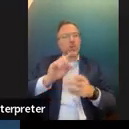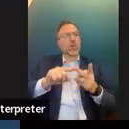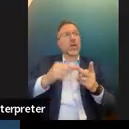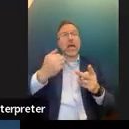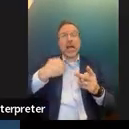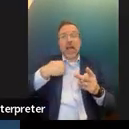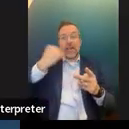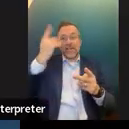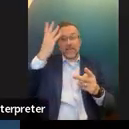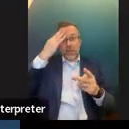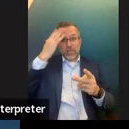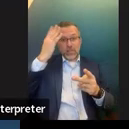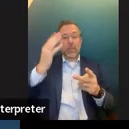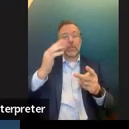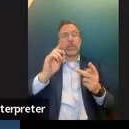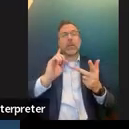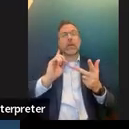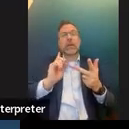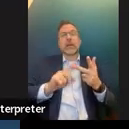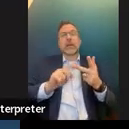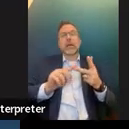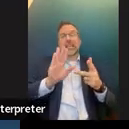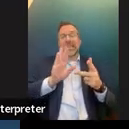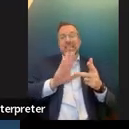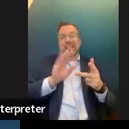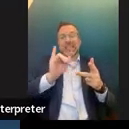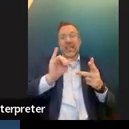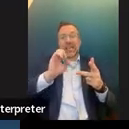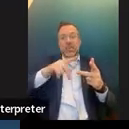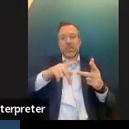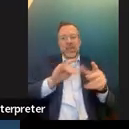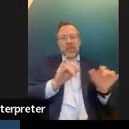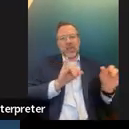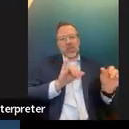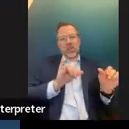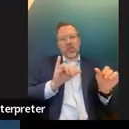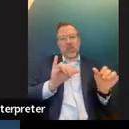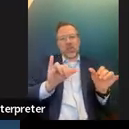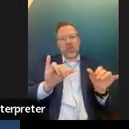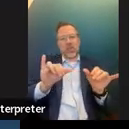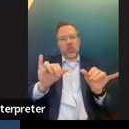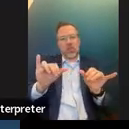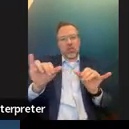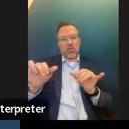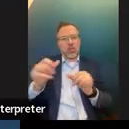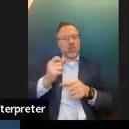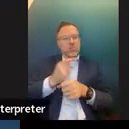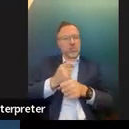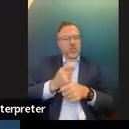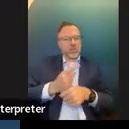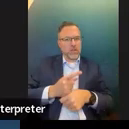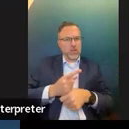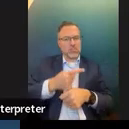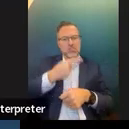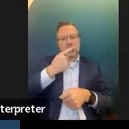and his IEP really didn't change much from year to year. He was in a public elementary